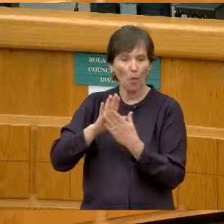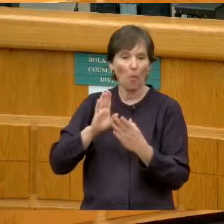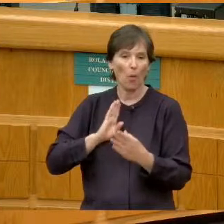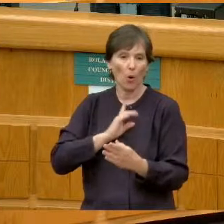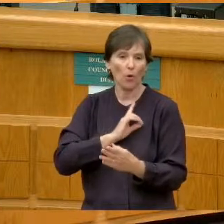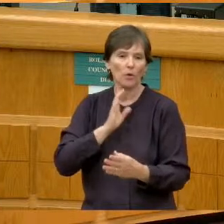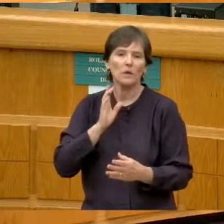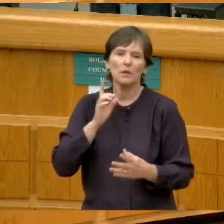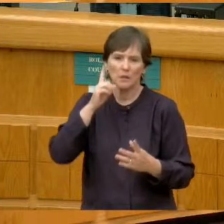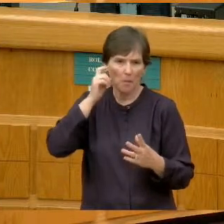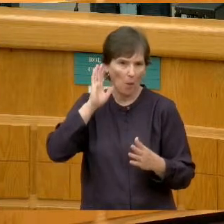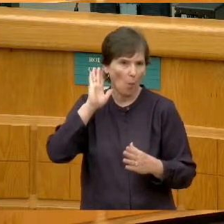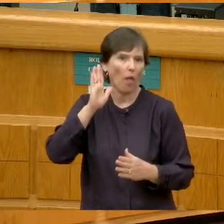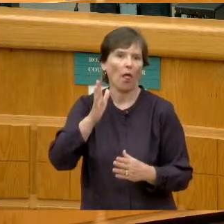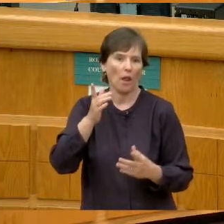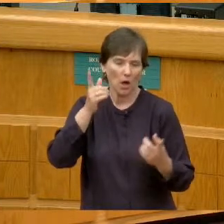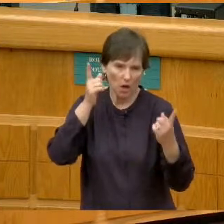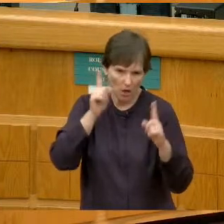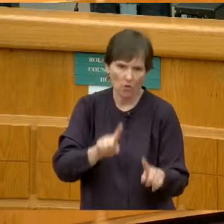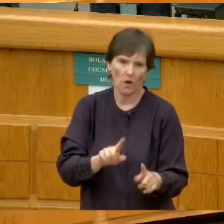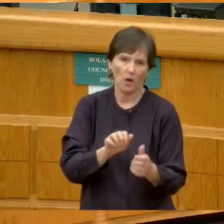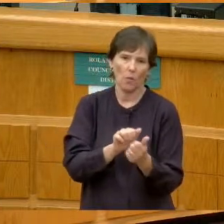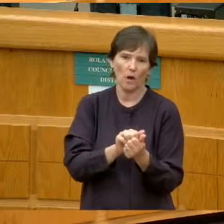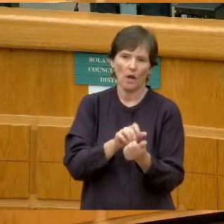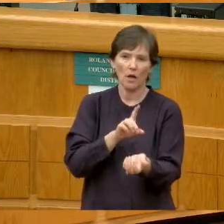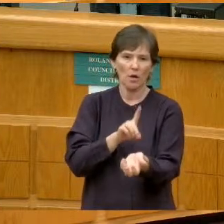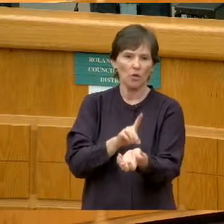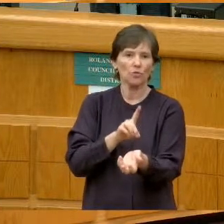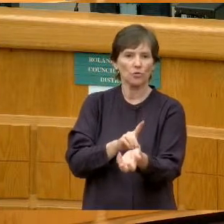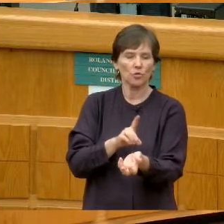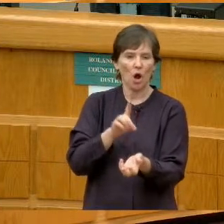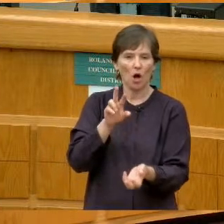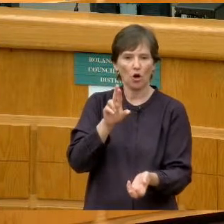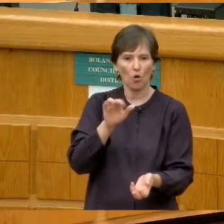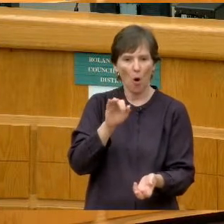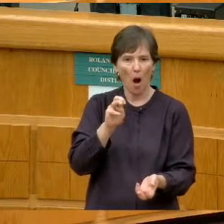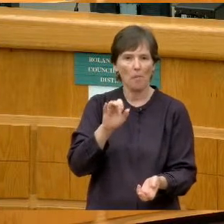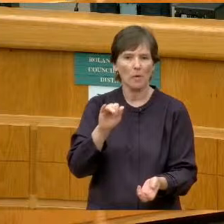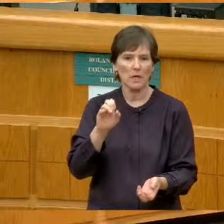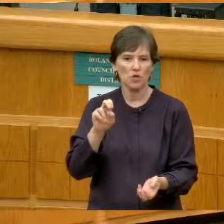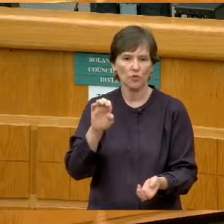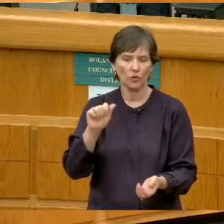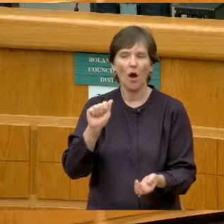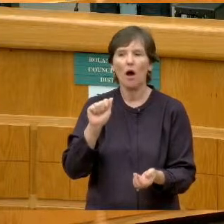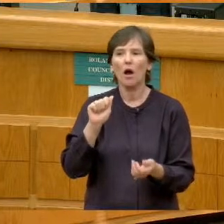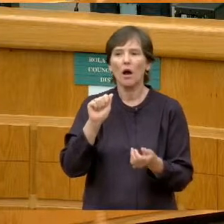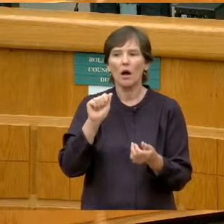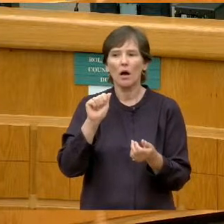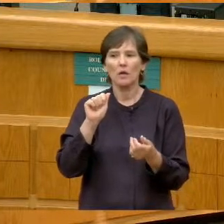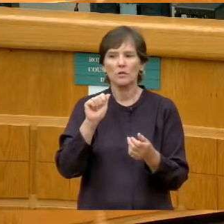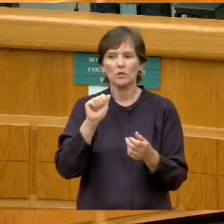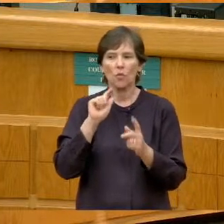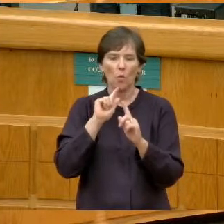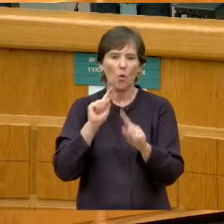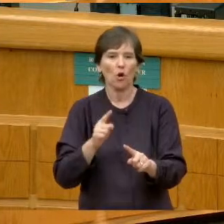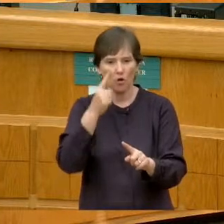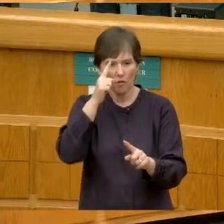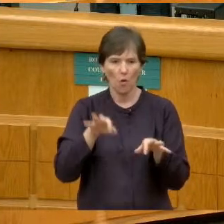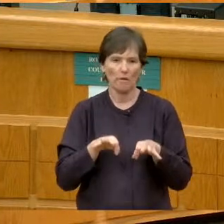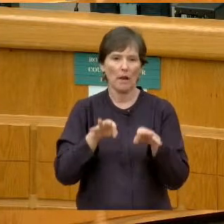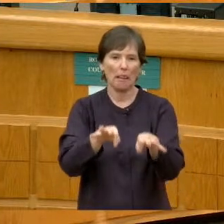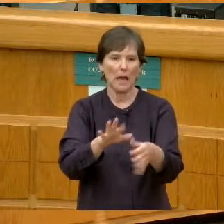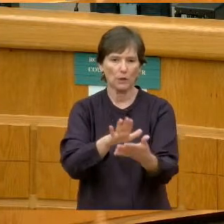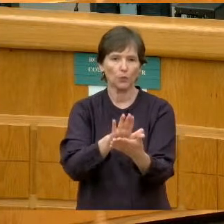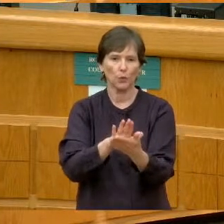Ramachandruni put into place for the 12 school districts. The real purpose for the school board meeting is to